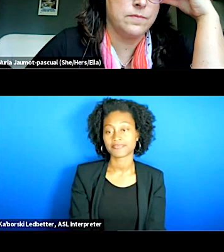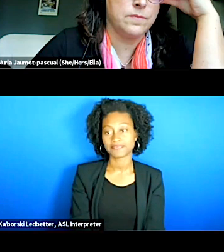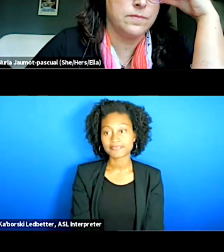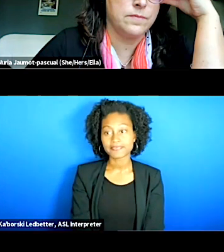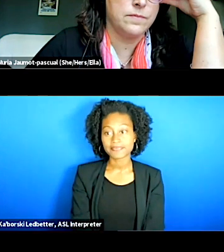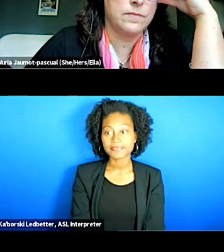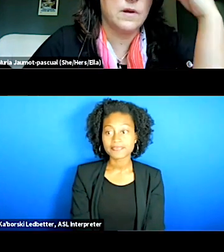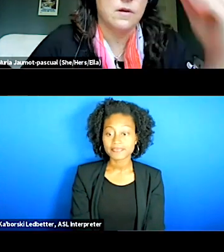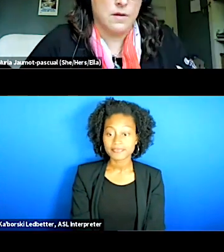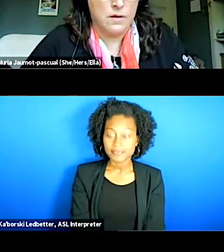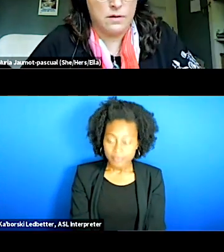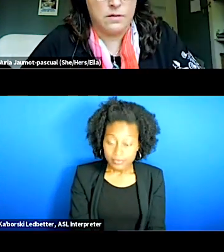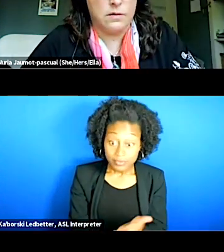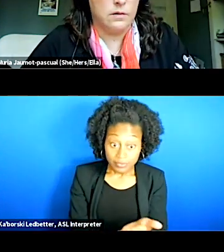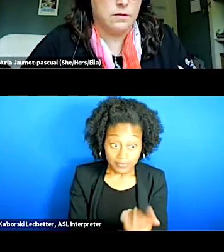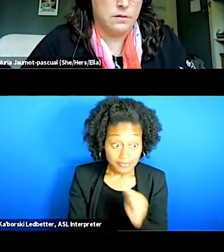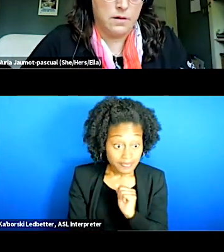Hey,